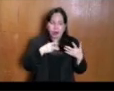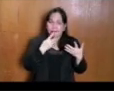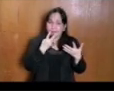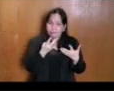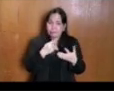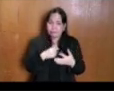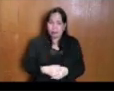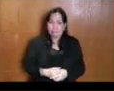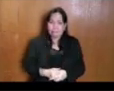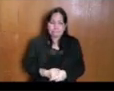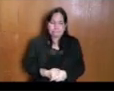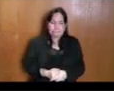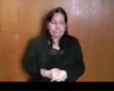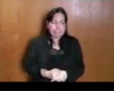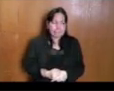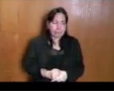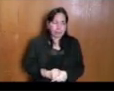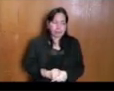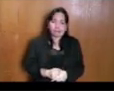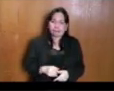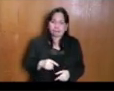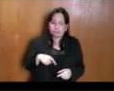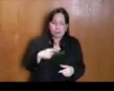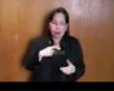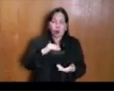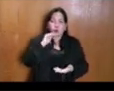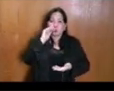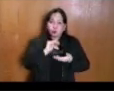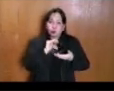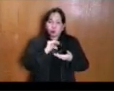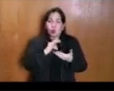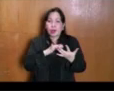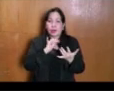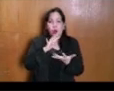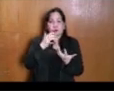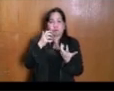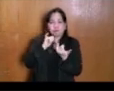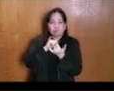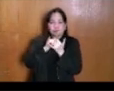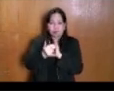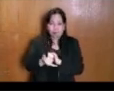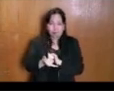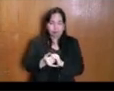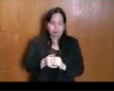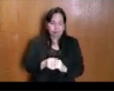to discuss more mitigation and adaptation.